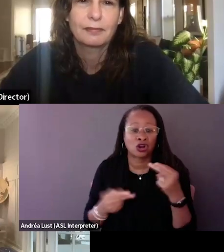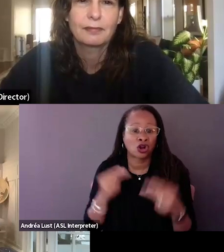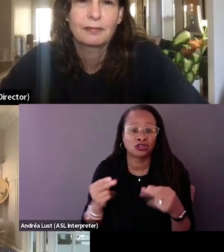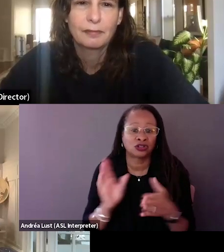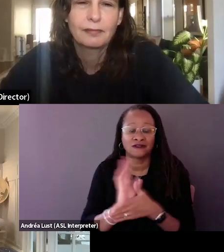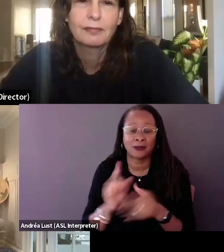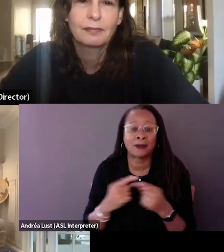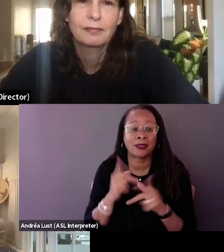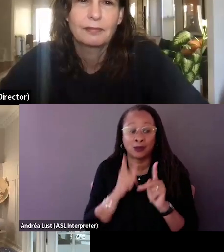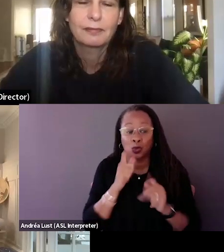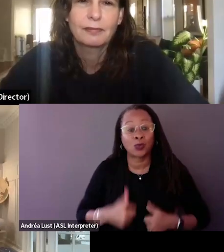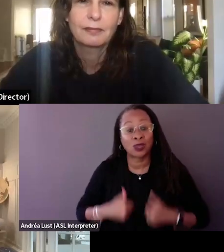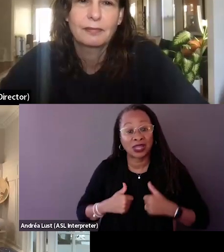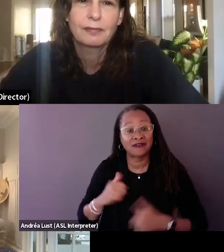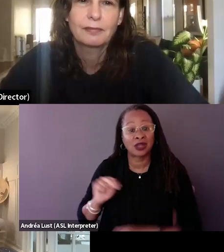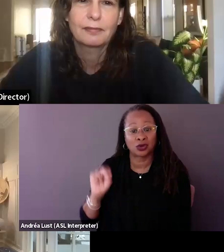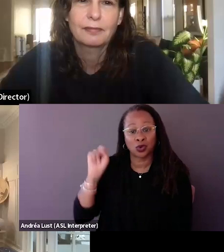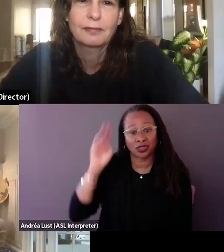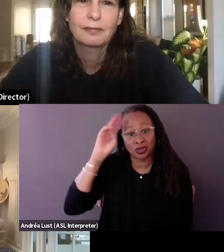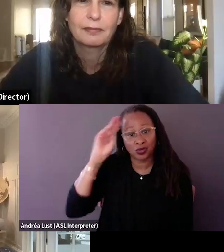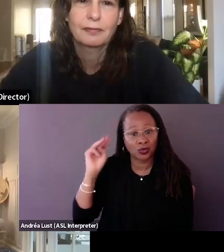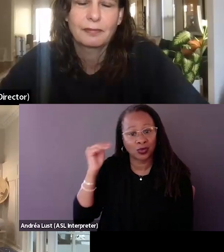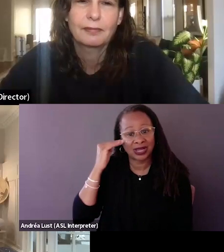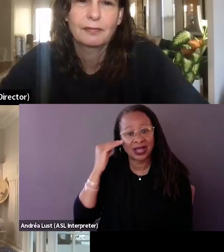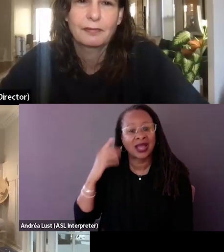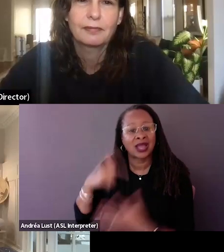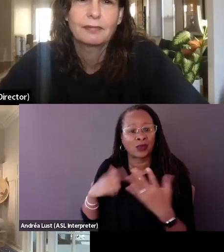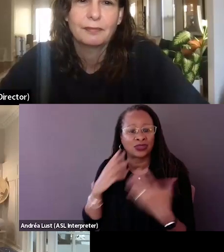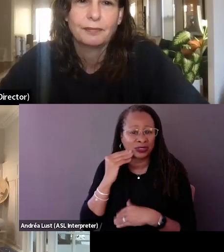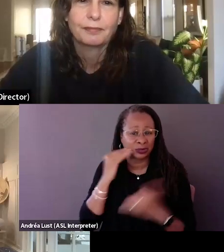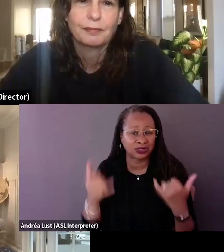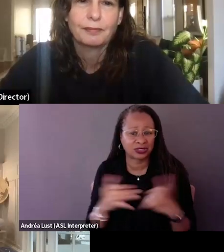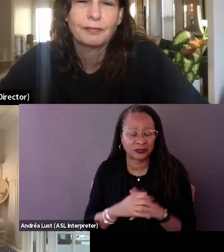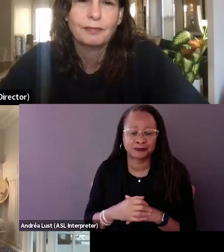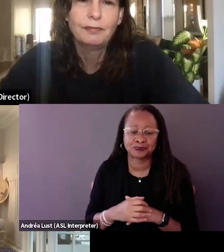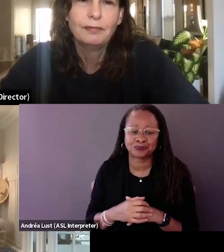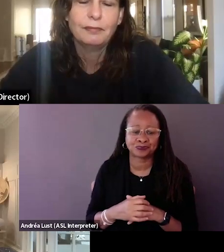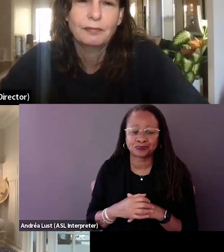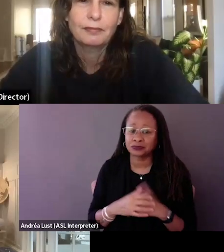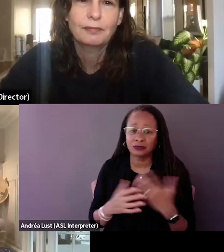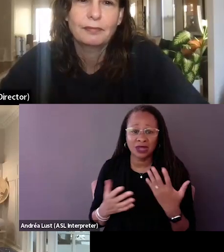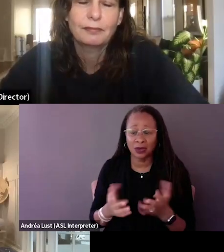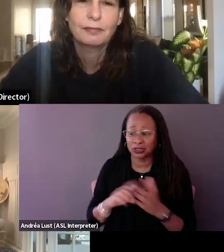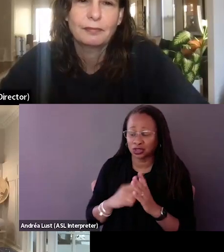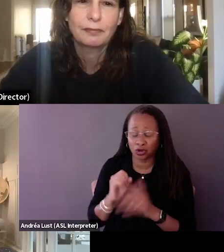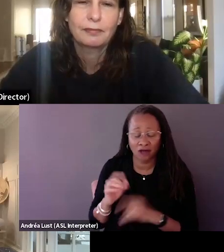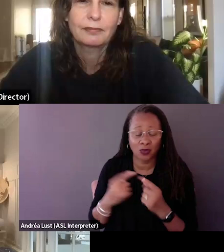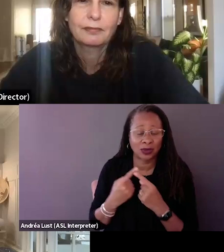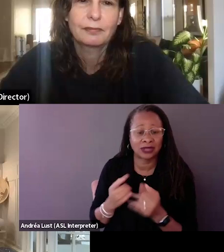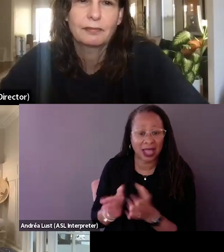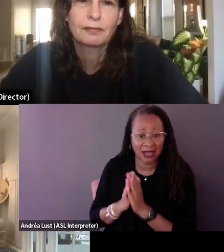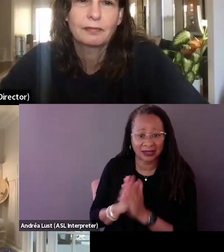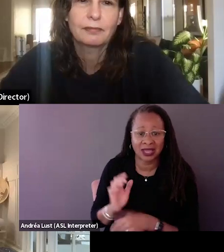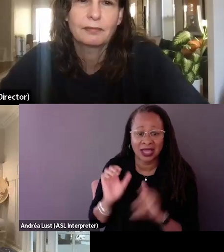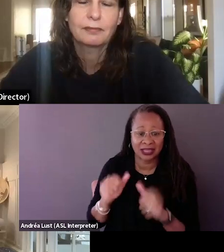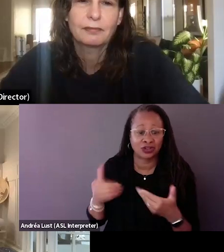they're going through. And I guess I'm going to start off by asking, I think what people will want to know right off the bat after they see this, can you provide